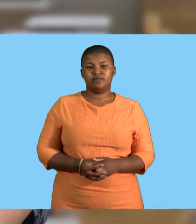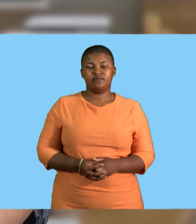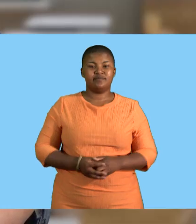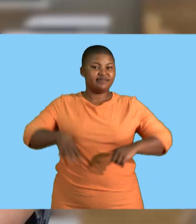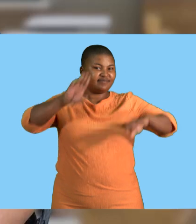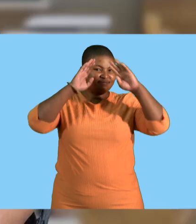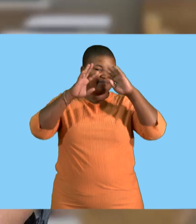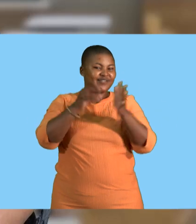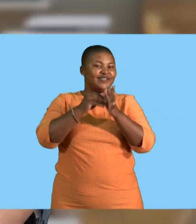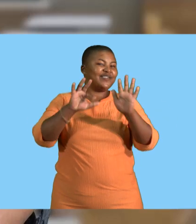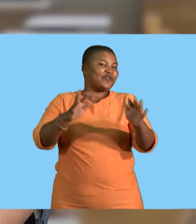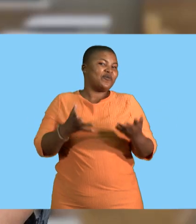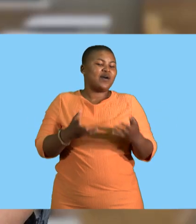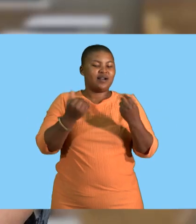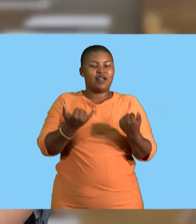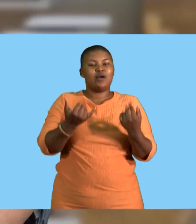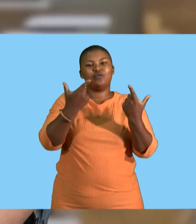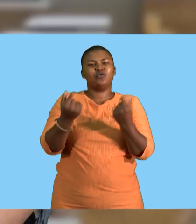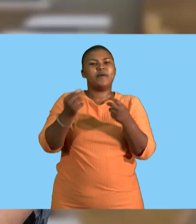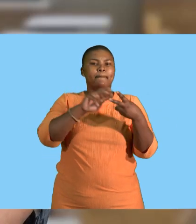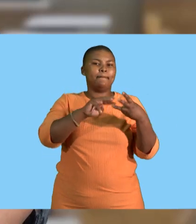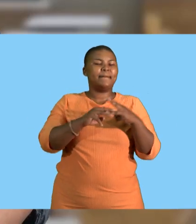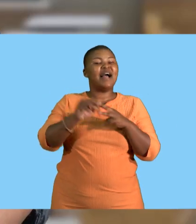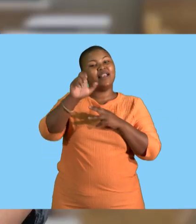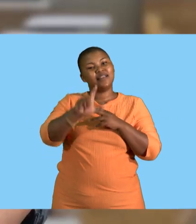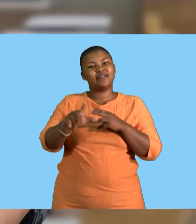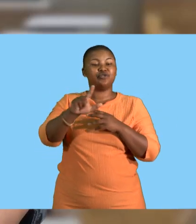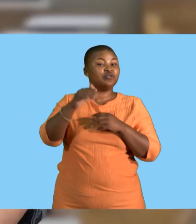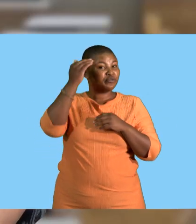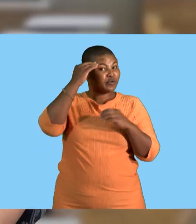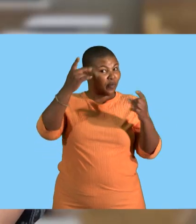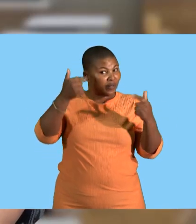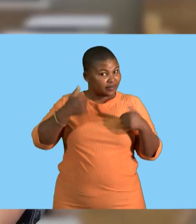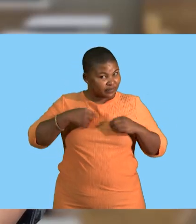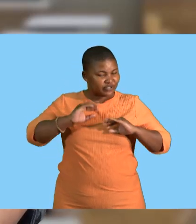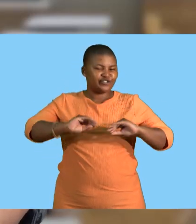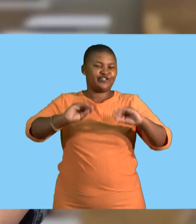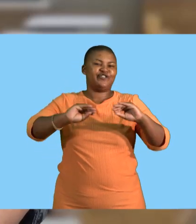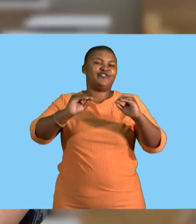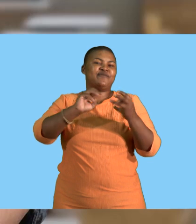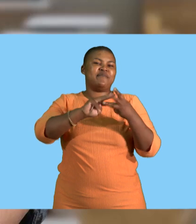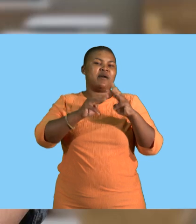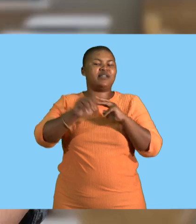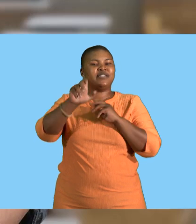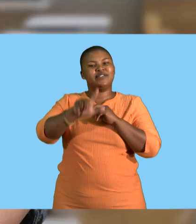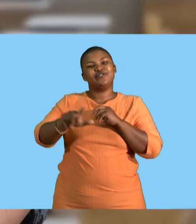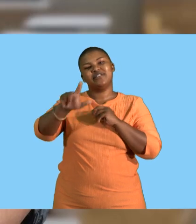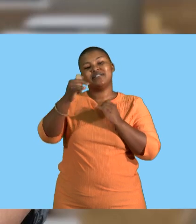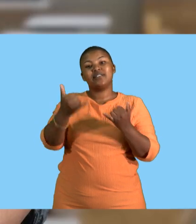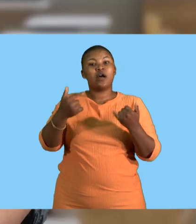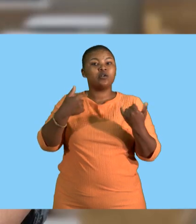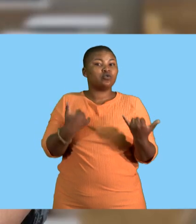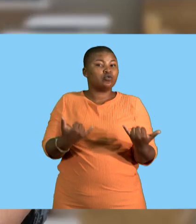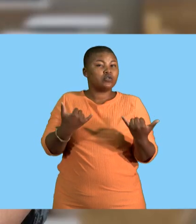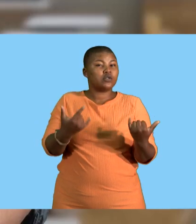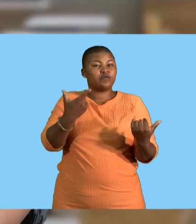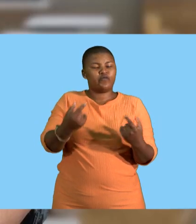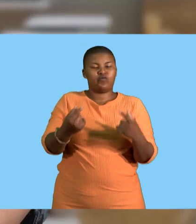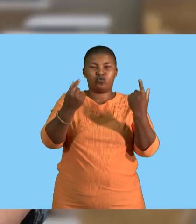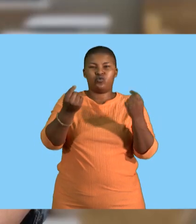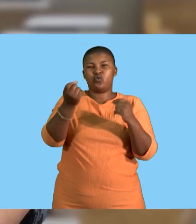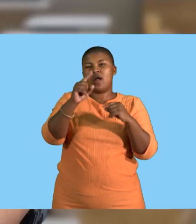Good day, learners. Welcome to Mathematical Literacy. I am Miss Ninober Vermeulen, and today we're going to look at grade